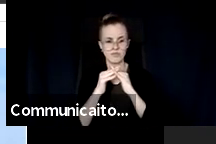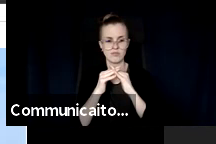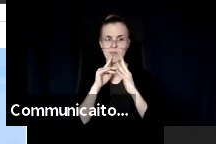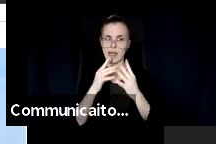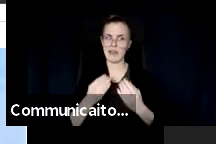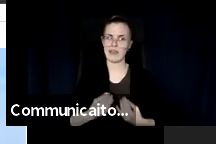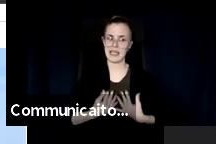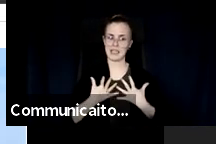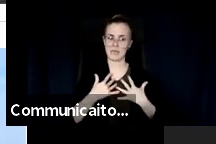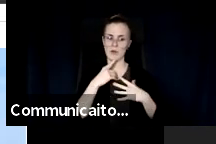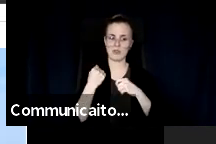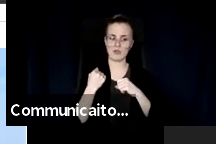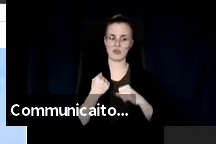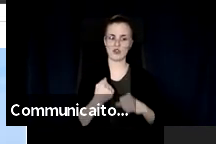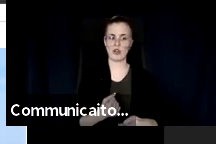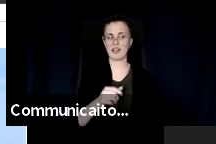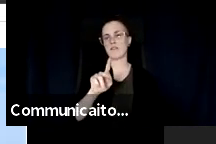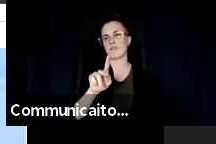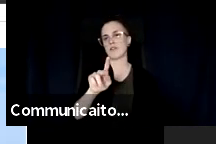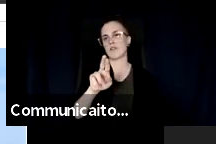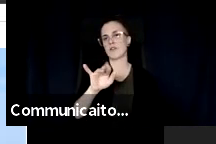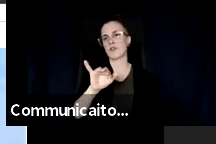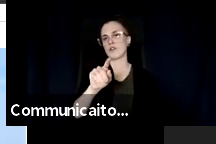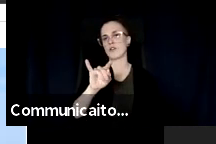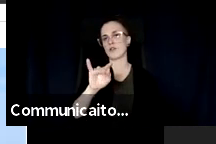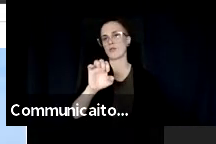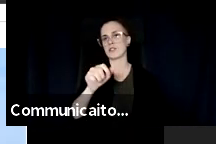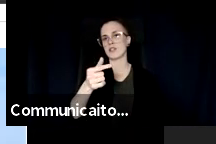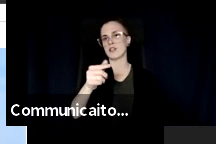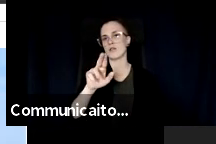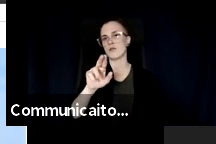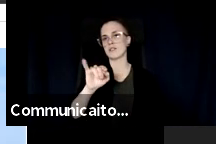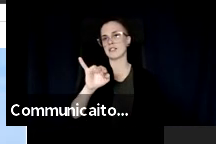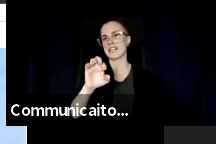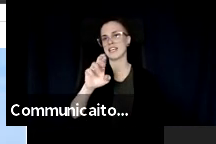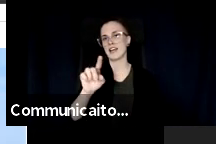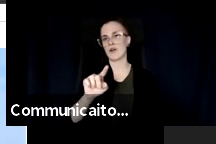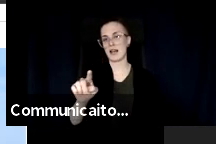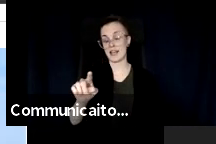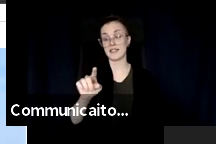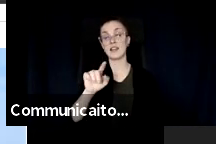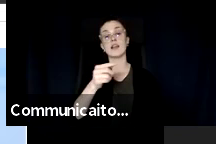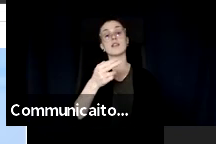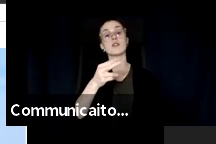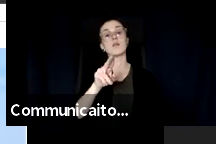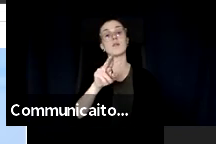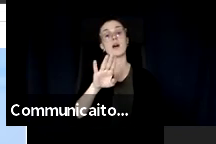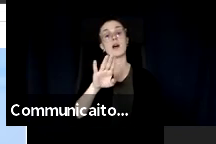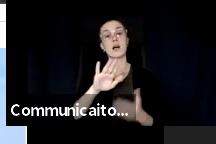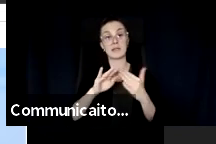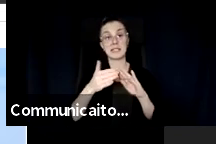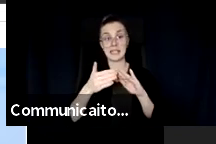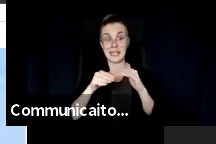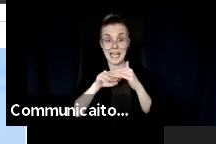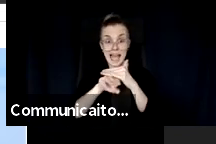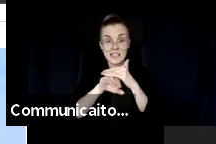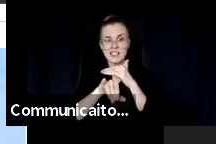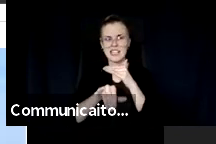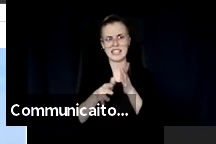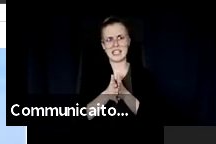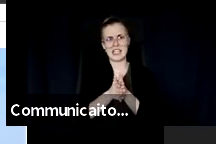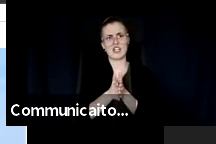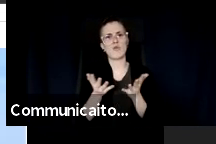local advocate in Lubbock. Hub City Access began as a local initiative comprised of